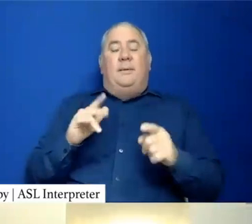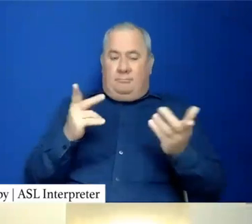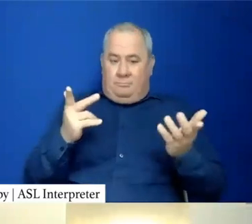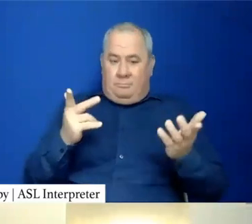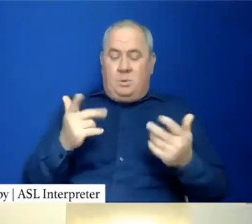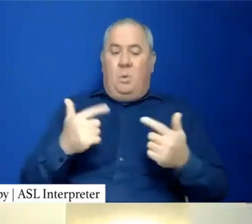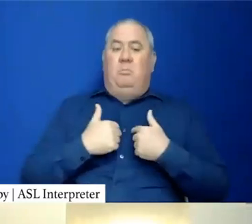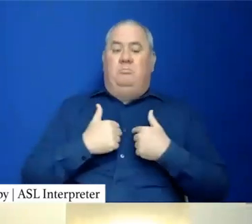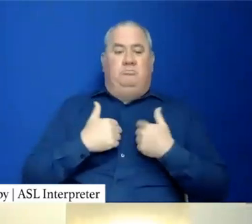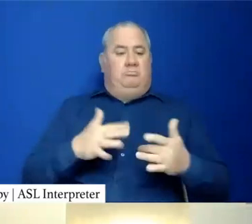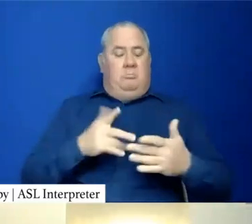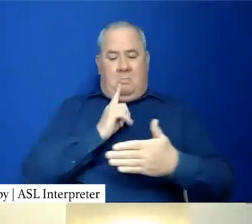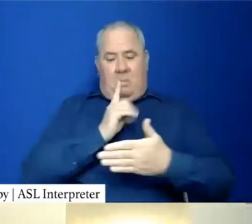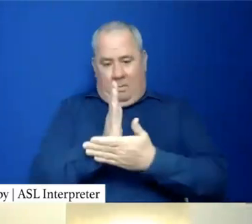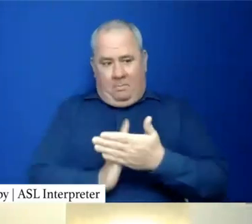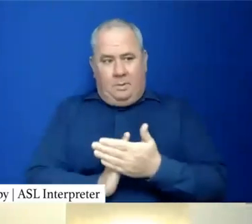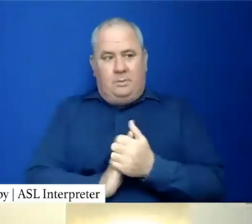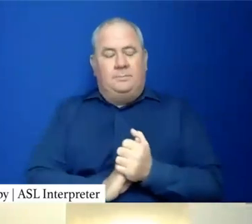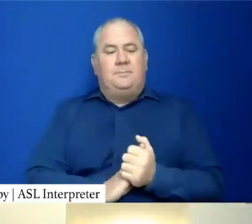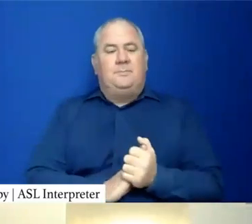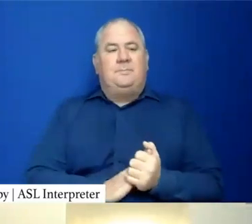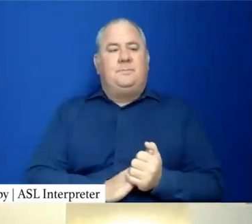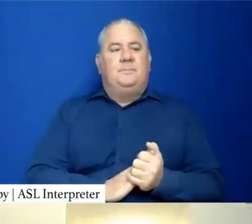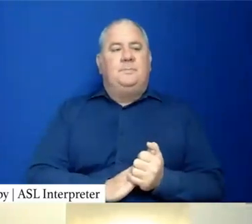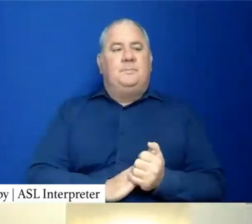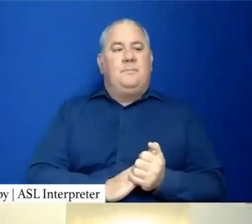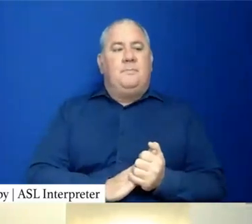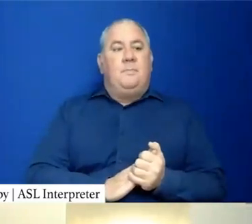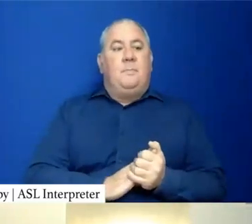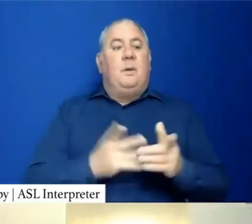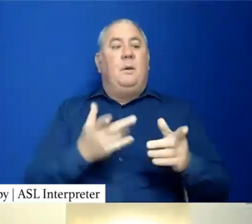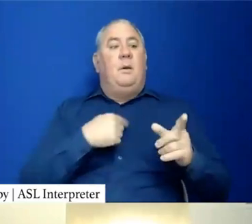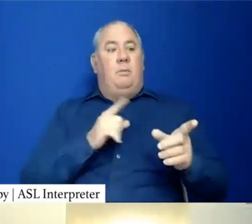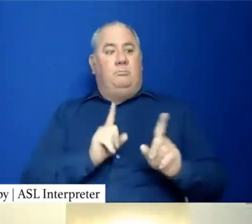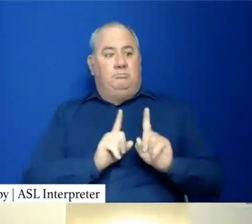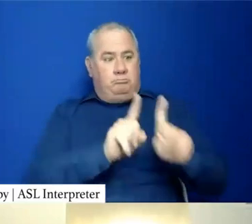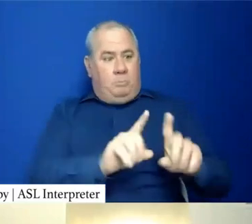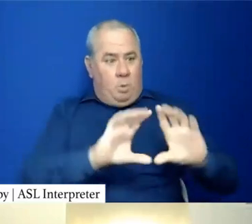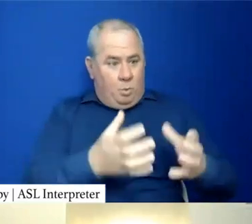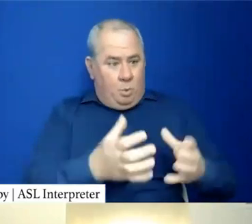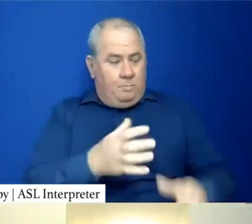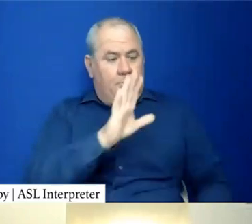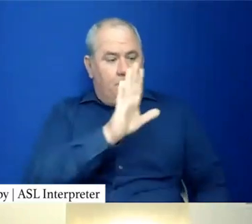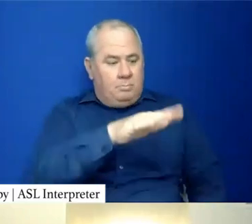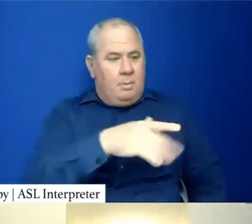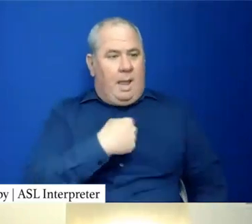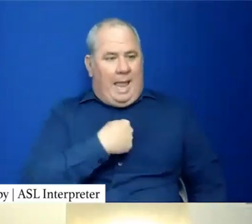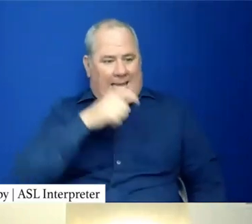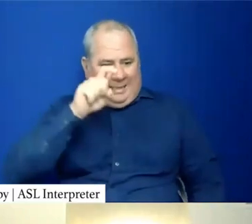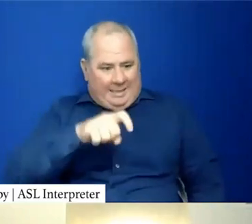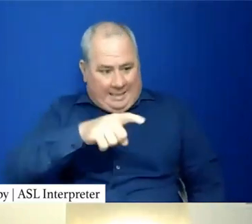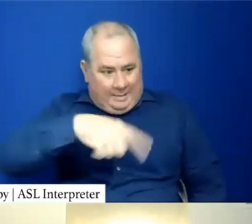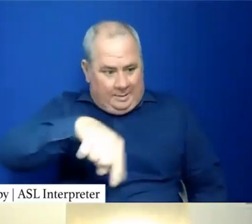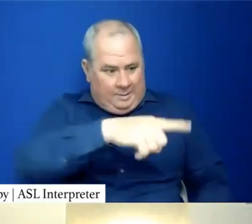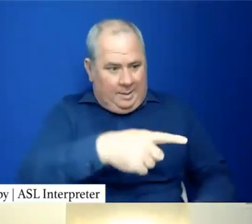to a group and say, I need you to help me be as it's going to go. I need you to help me make it